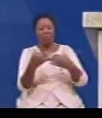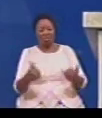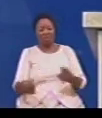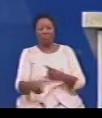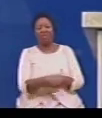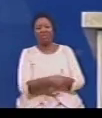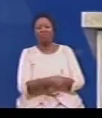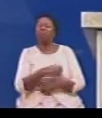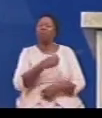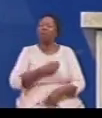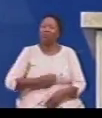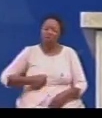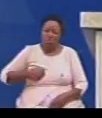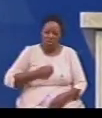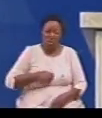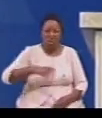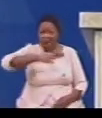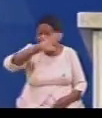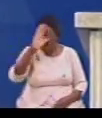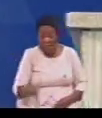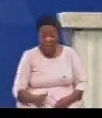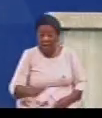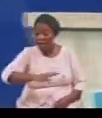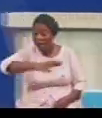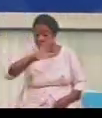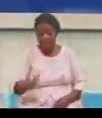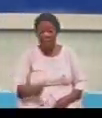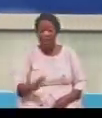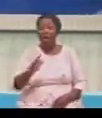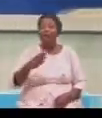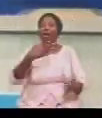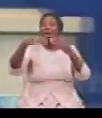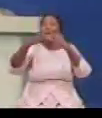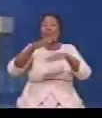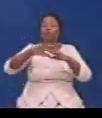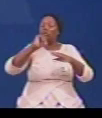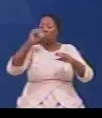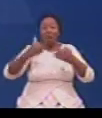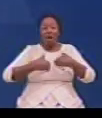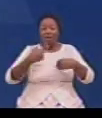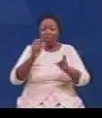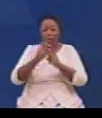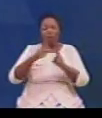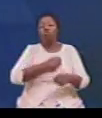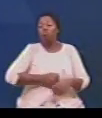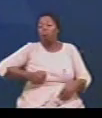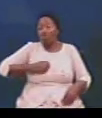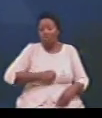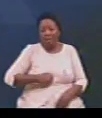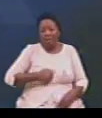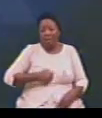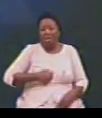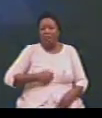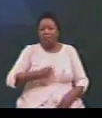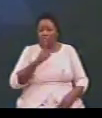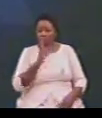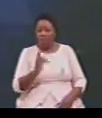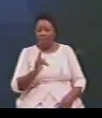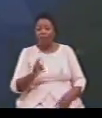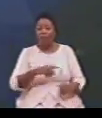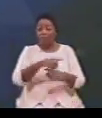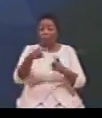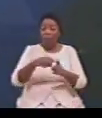today, sorry, never. Heaven does not have the word sorry. Actually, when